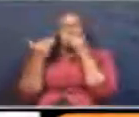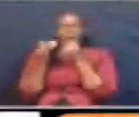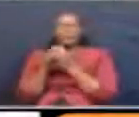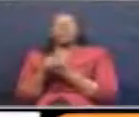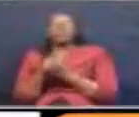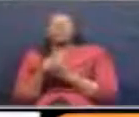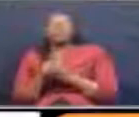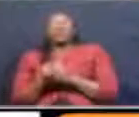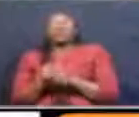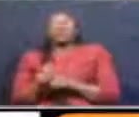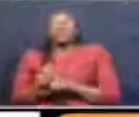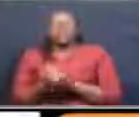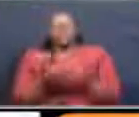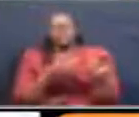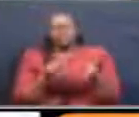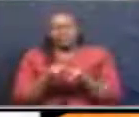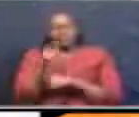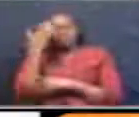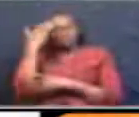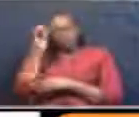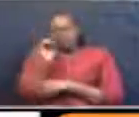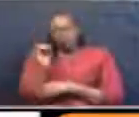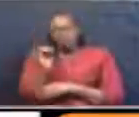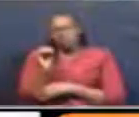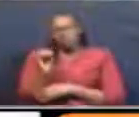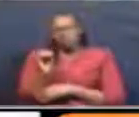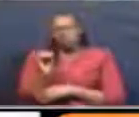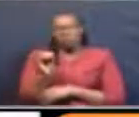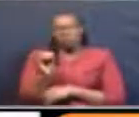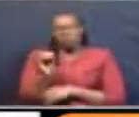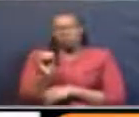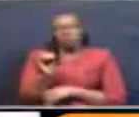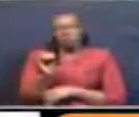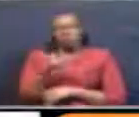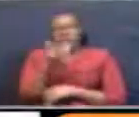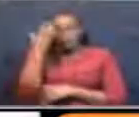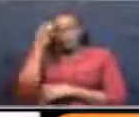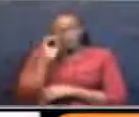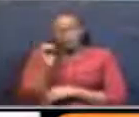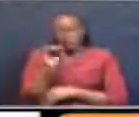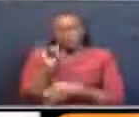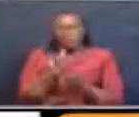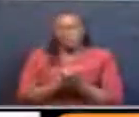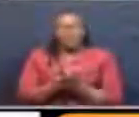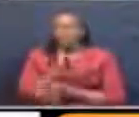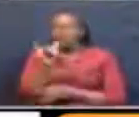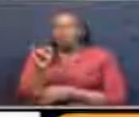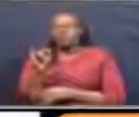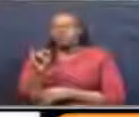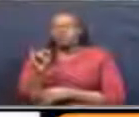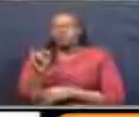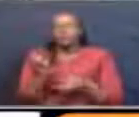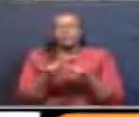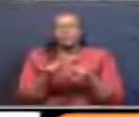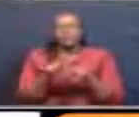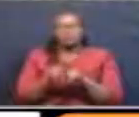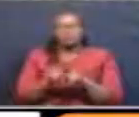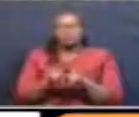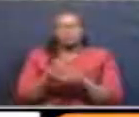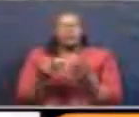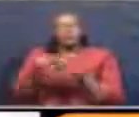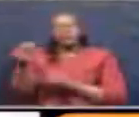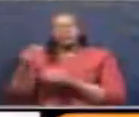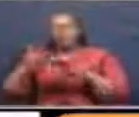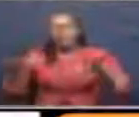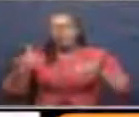status quo that has been given. Right. You may not also know, allow me to finish this, you may not also know that those ones have also